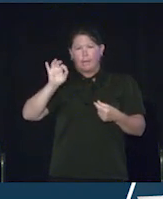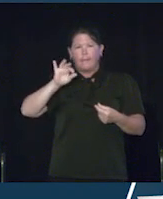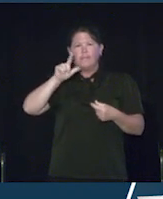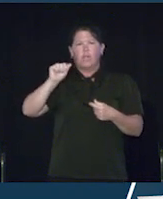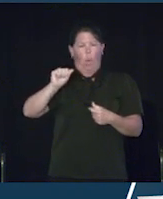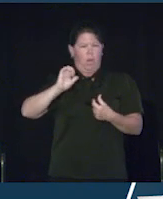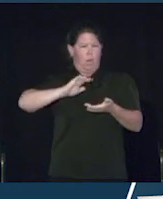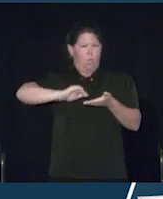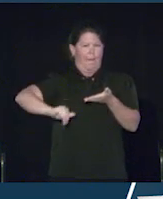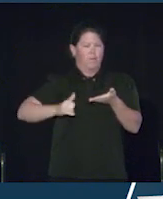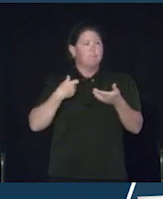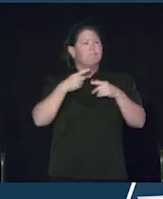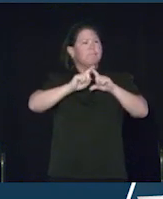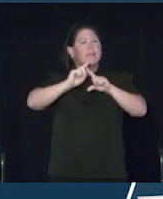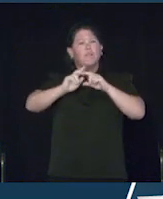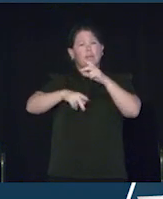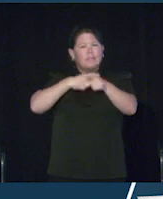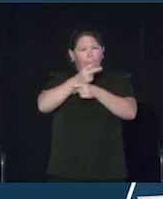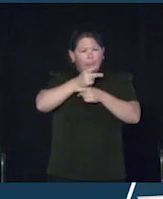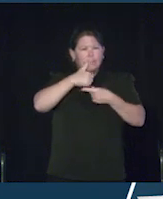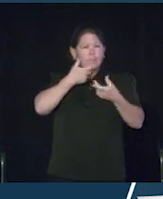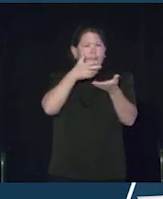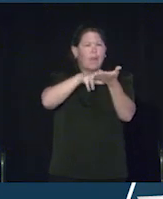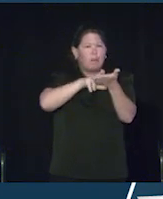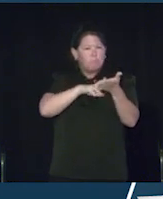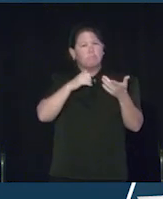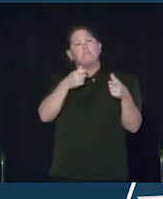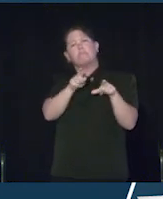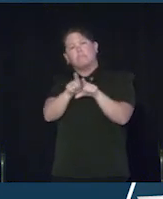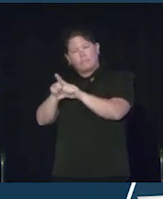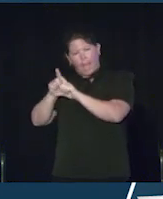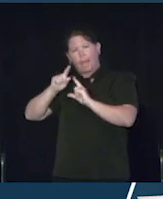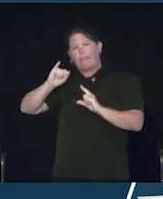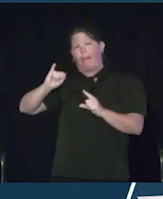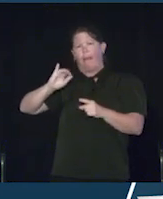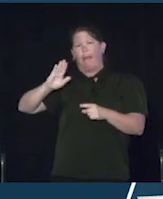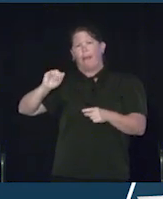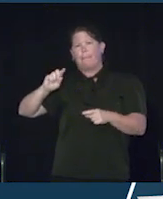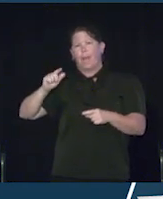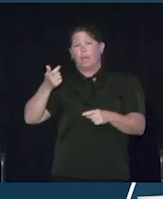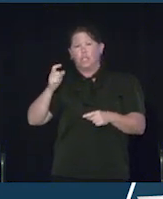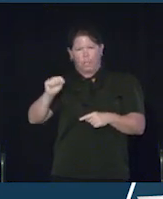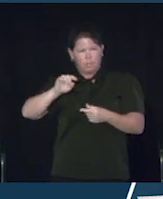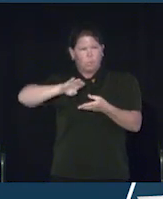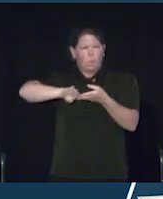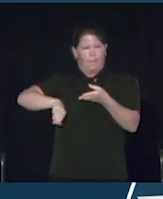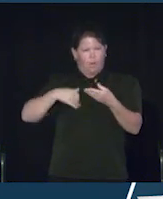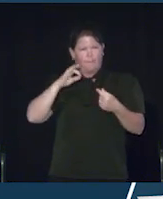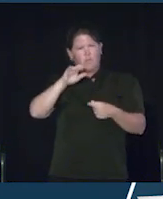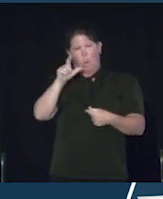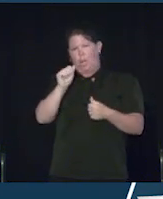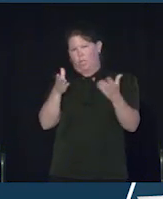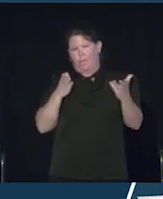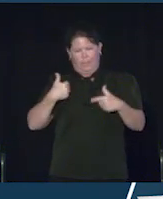enrollment, as well as iBudget Florida waiver services that we do provide. Next slide.